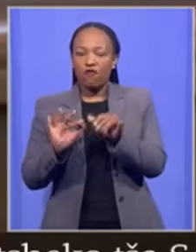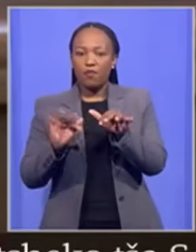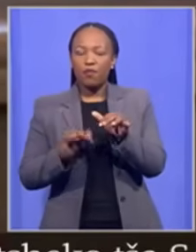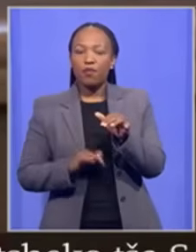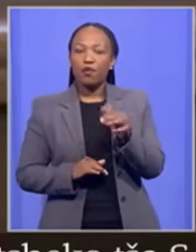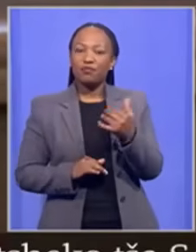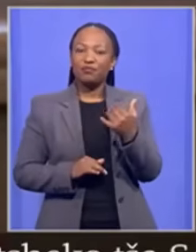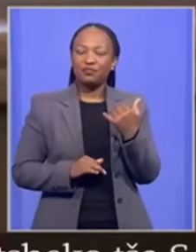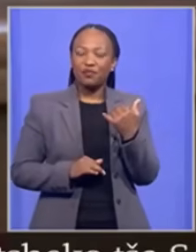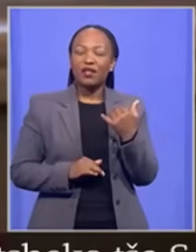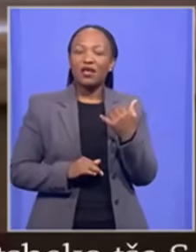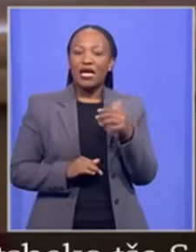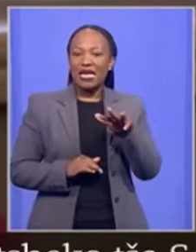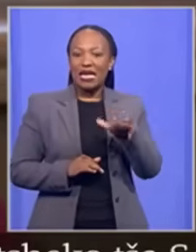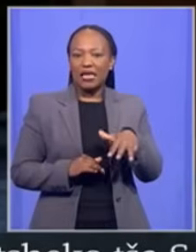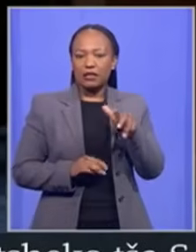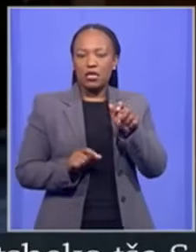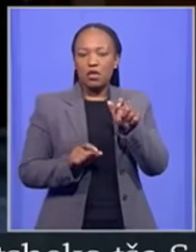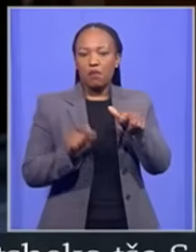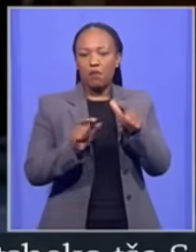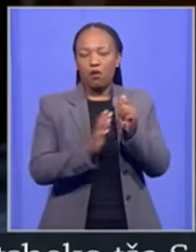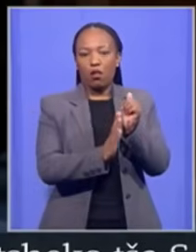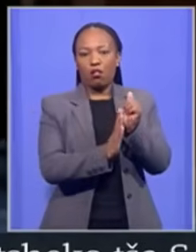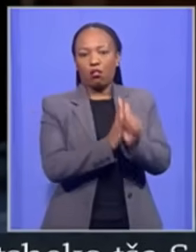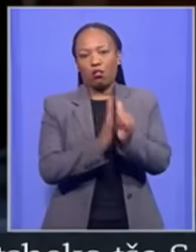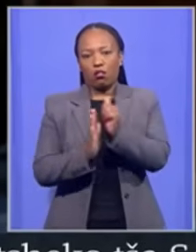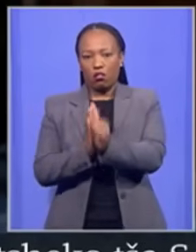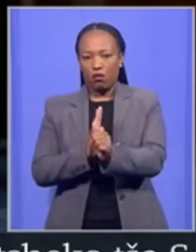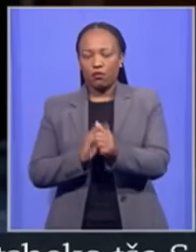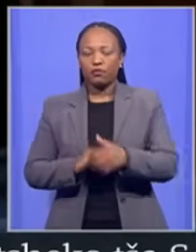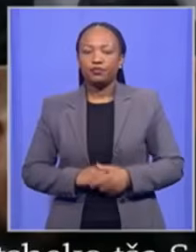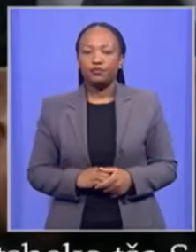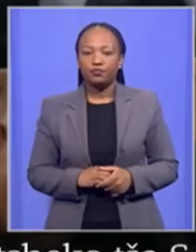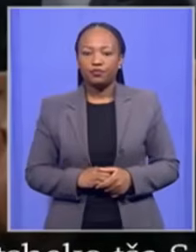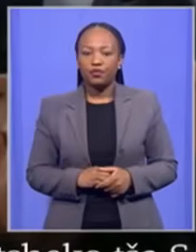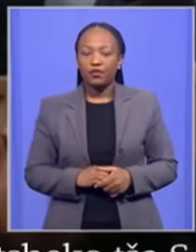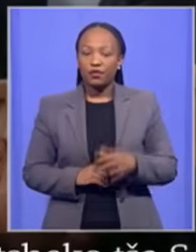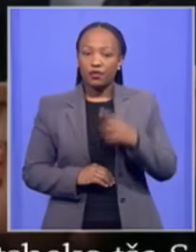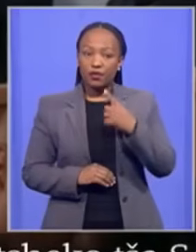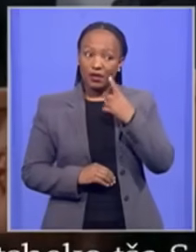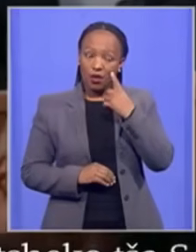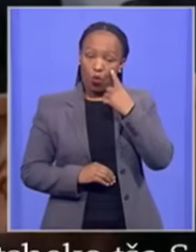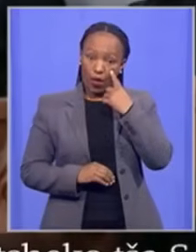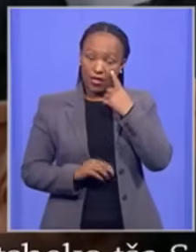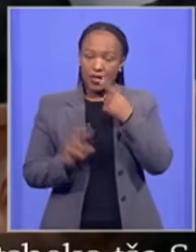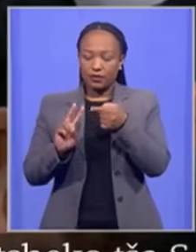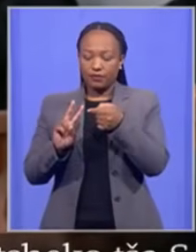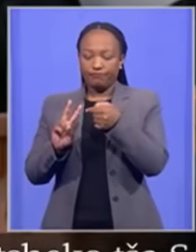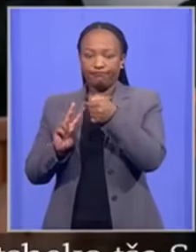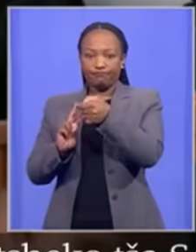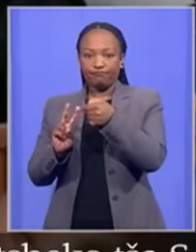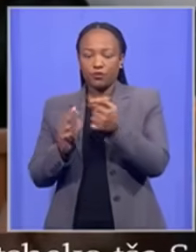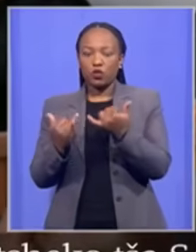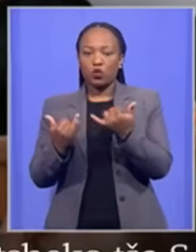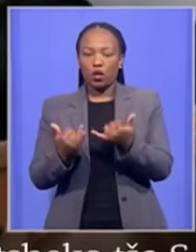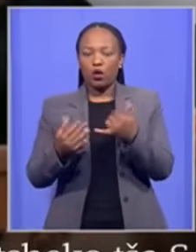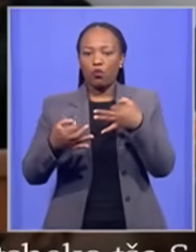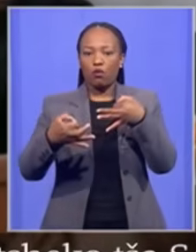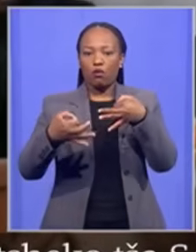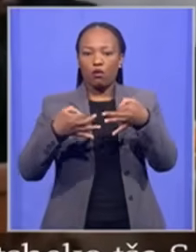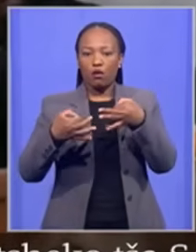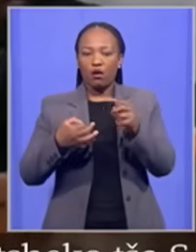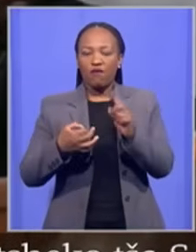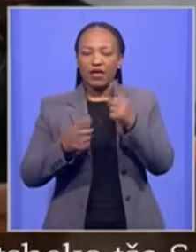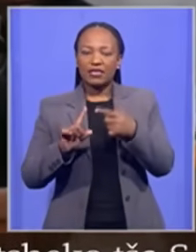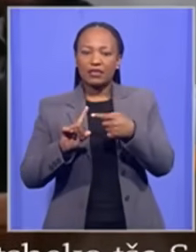16 motsaneng wa Ngobozana ka Lusukisiki. Dihlatse tše pedi di hlwile di fana ka bohlatse. Hlatse ya mathomo e